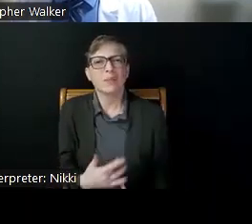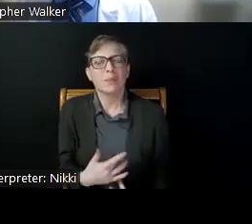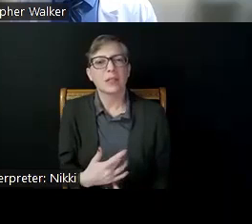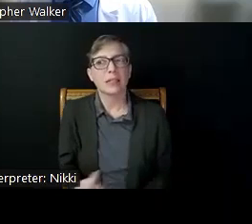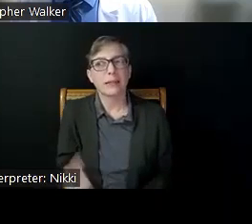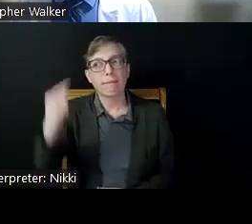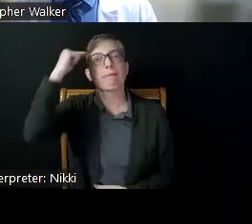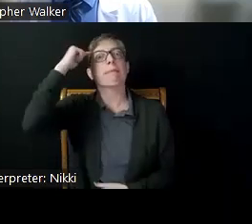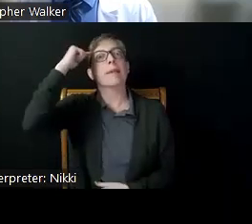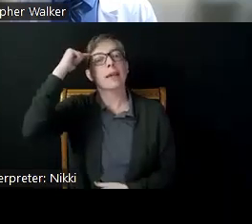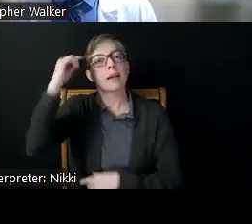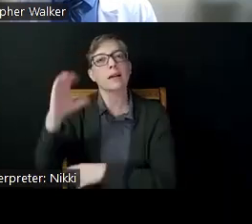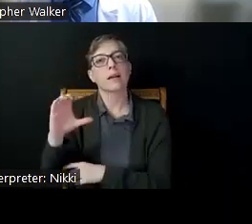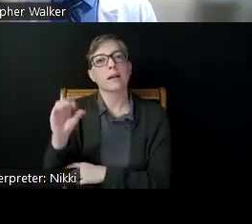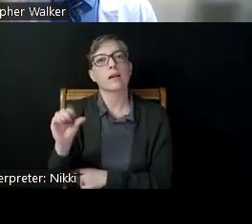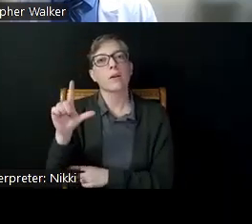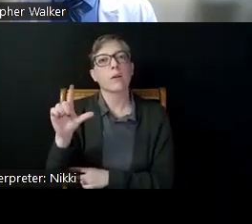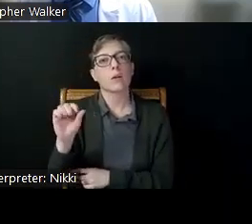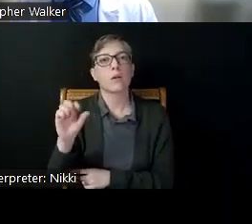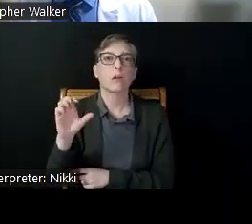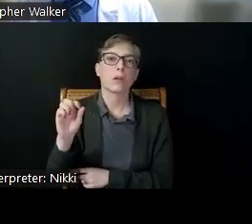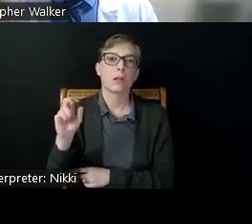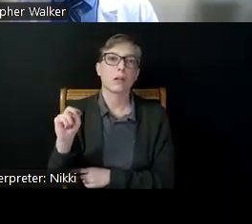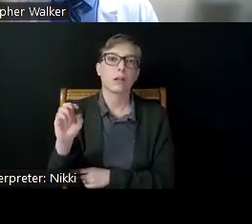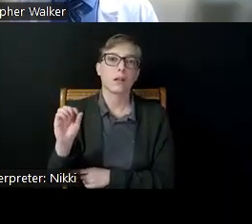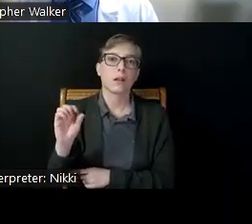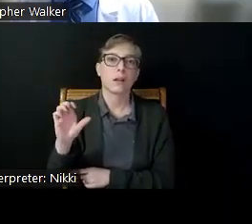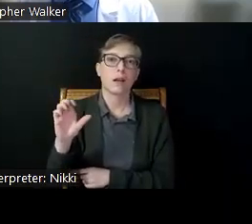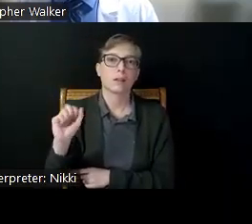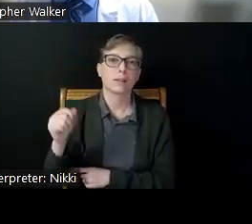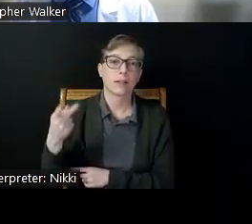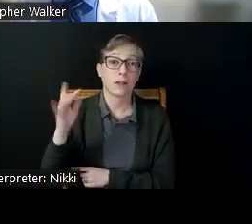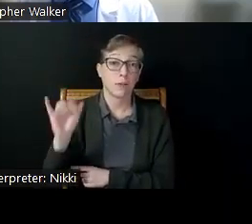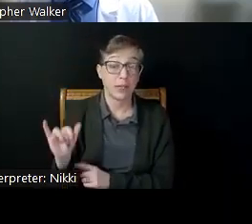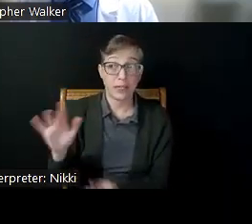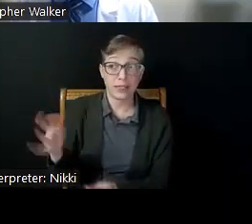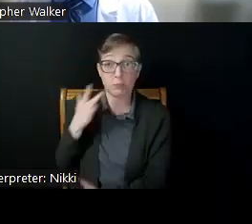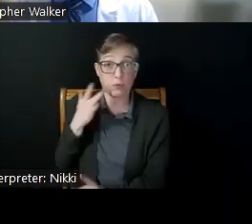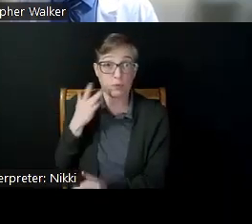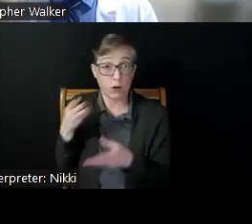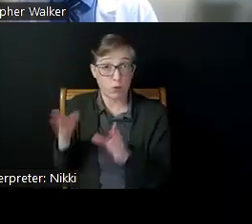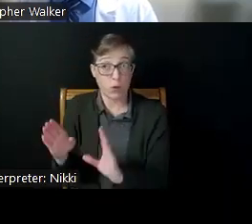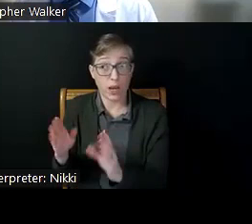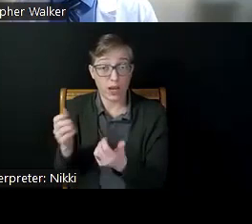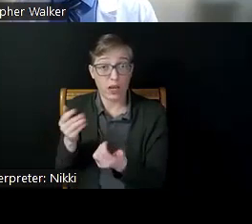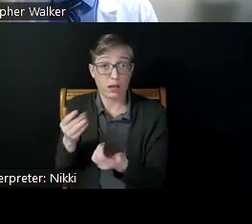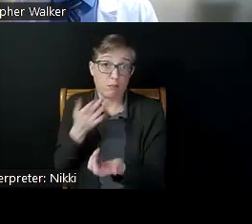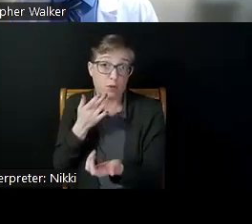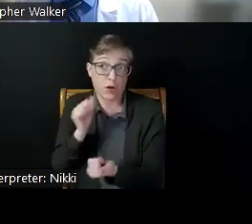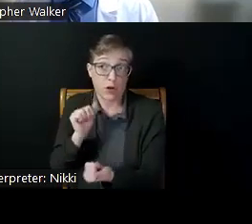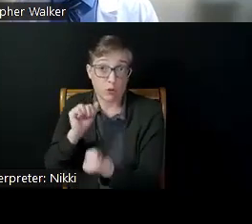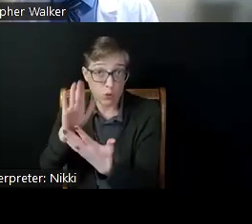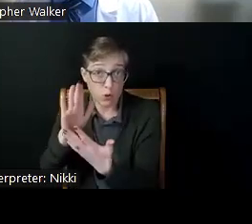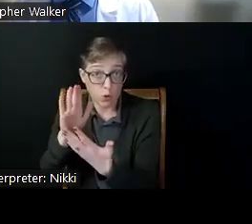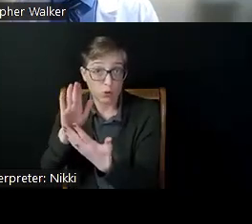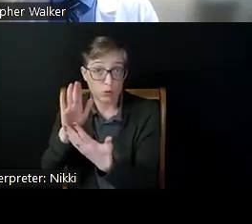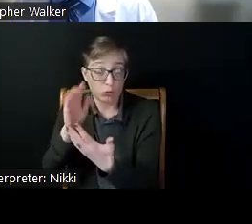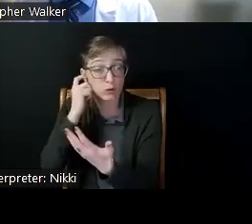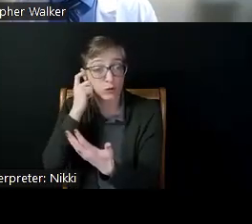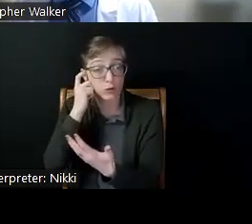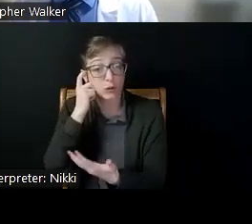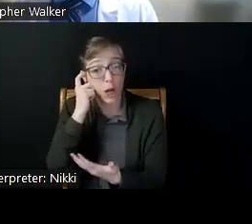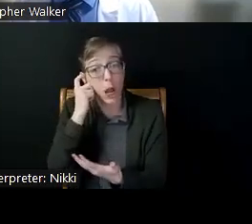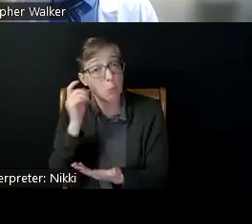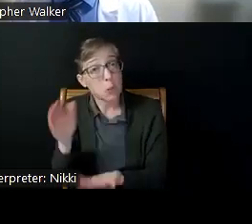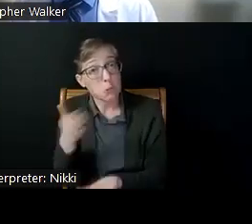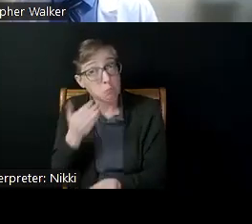preferred method of screening for the general public because it is a diagnostic test that can find